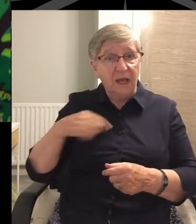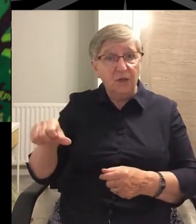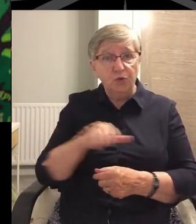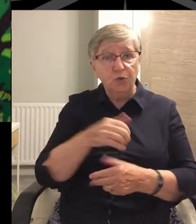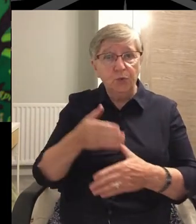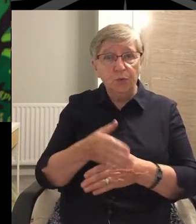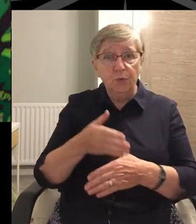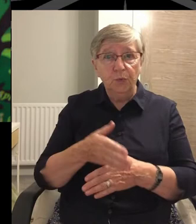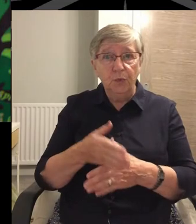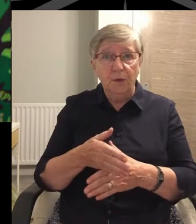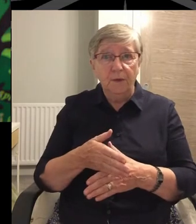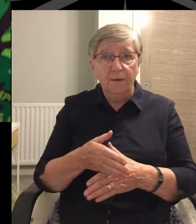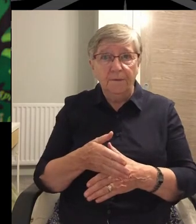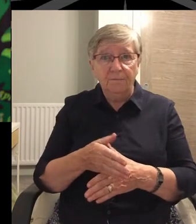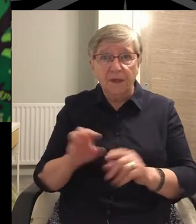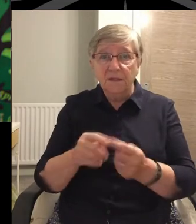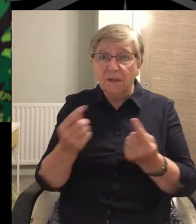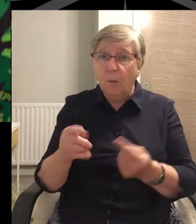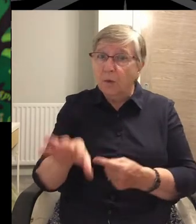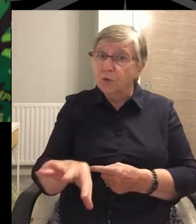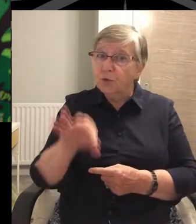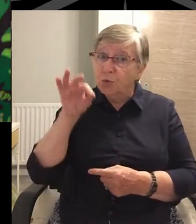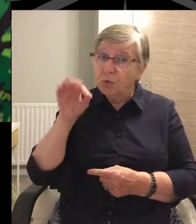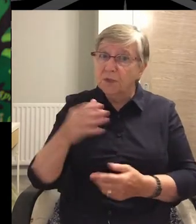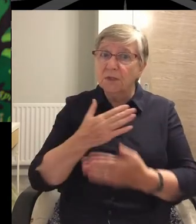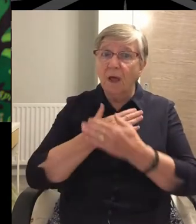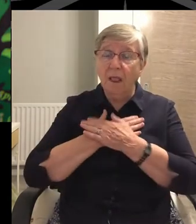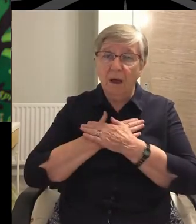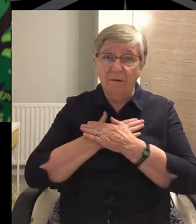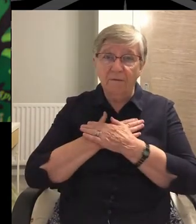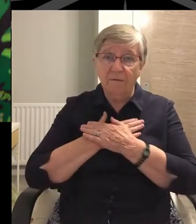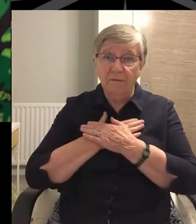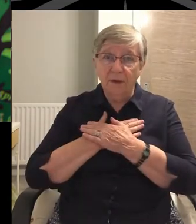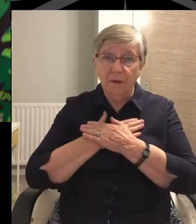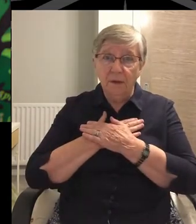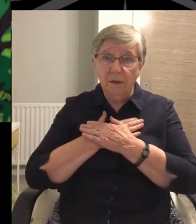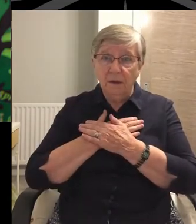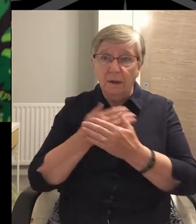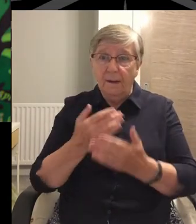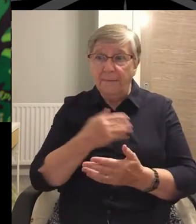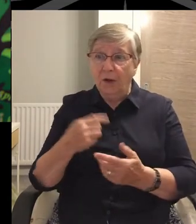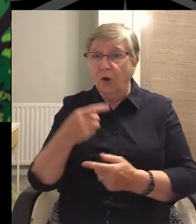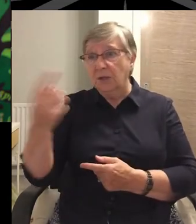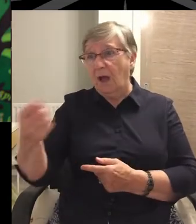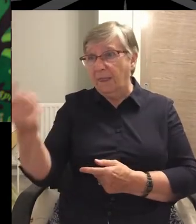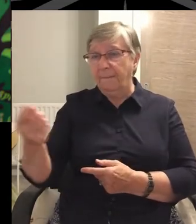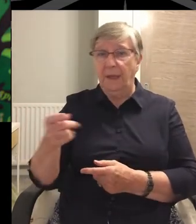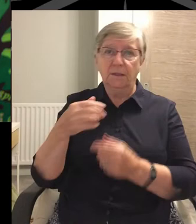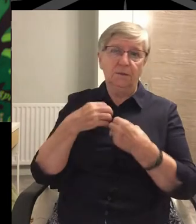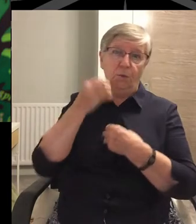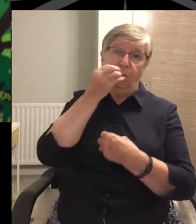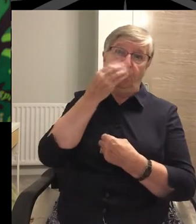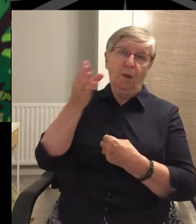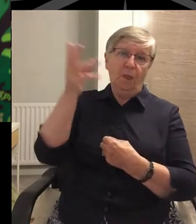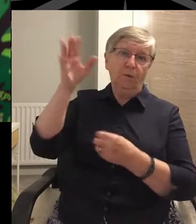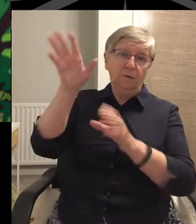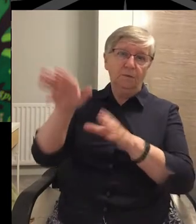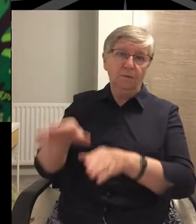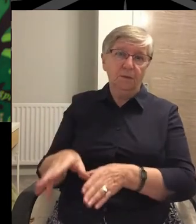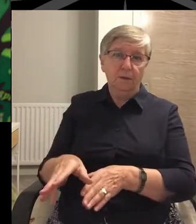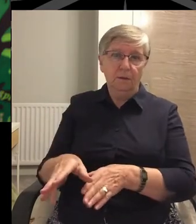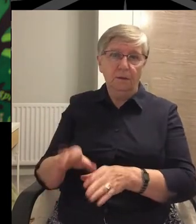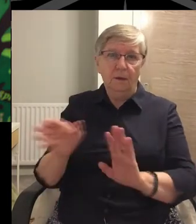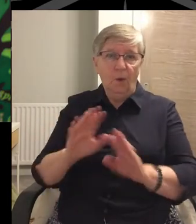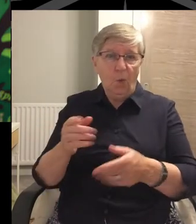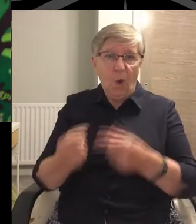my side of the deal? If someone chooses to love on the basis of another person's appearance, their attractiveness to you, what